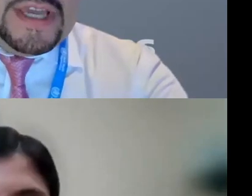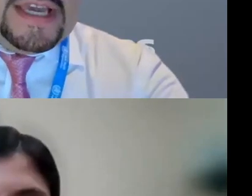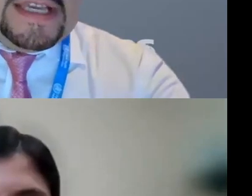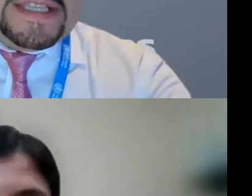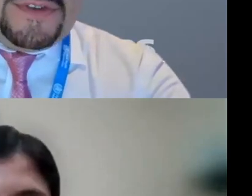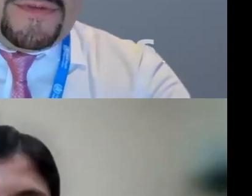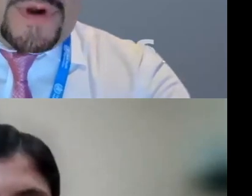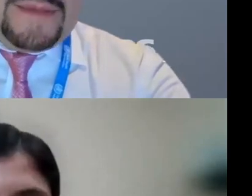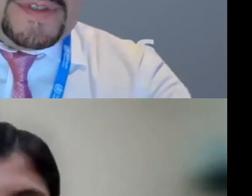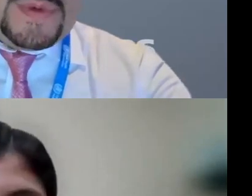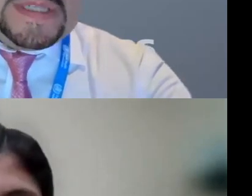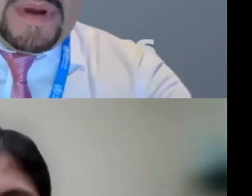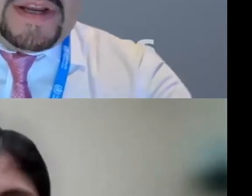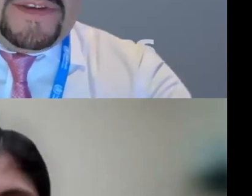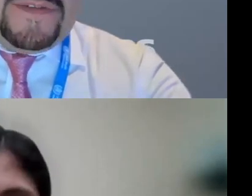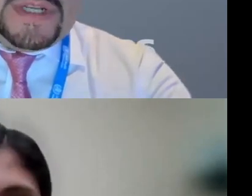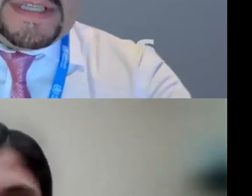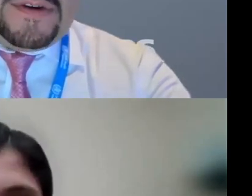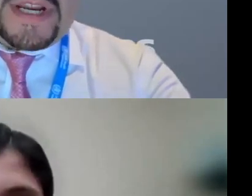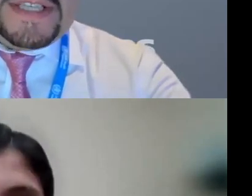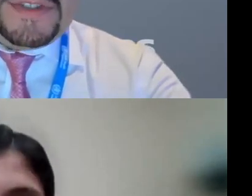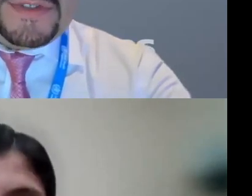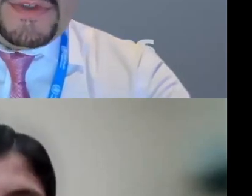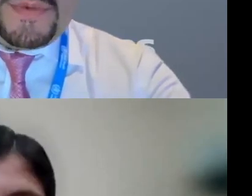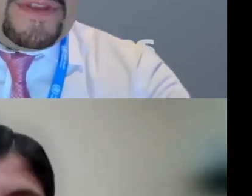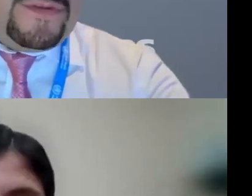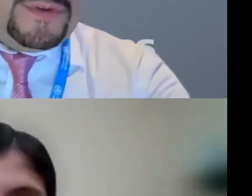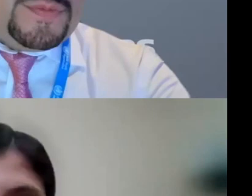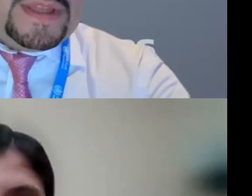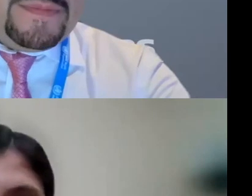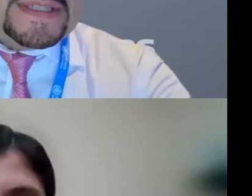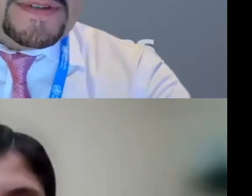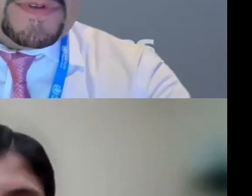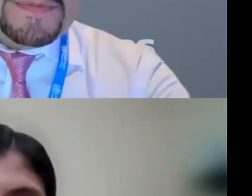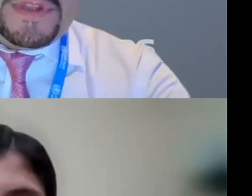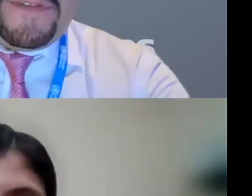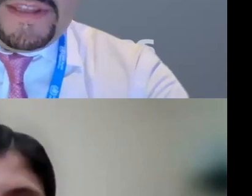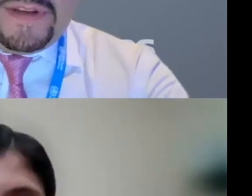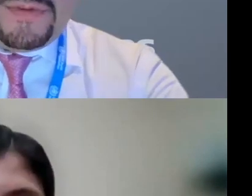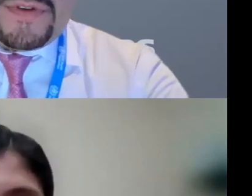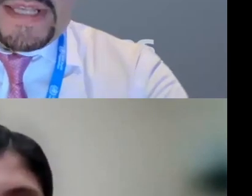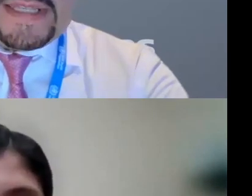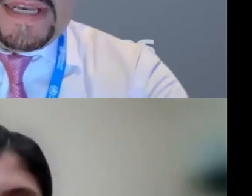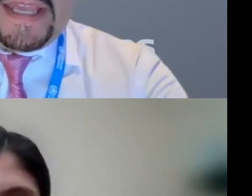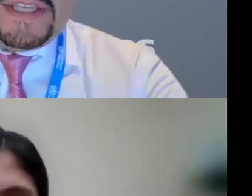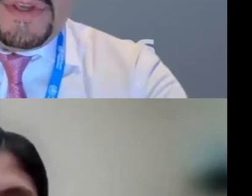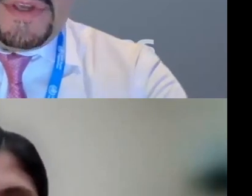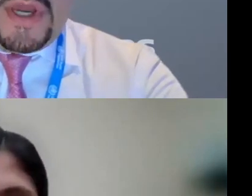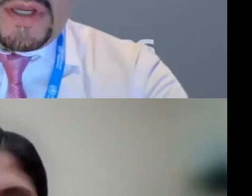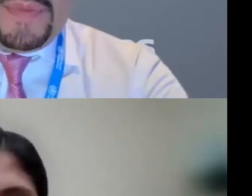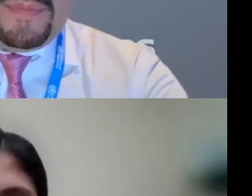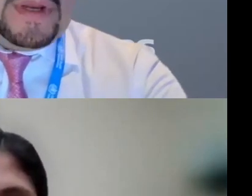sessions. Session 4 aims to inspire individuals and organizations to prevent future pandemics, respond effectively to crises, and